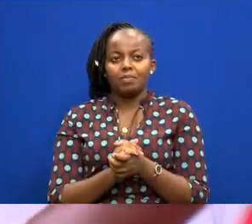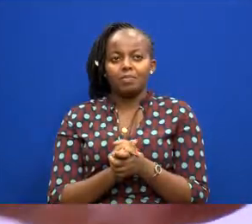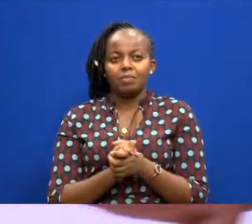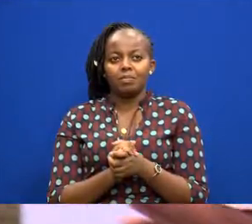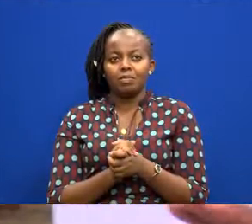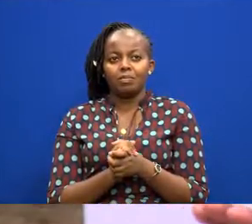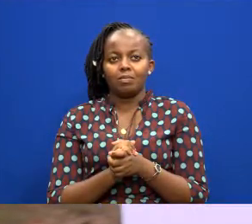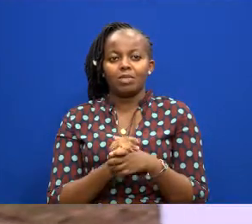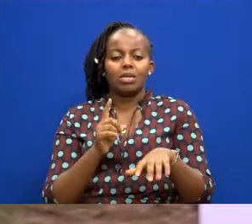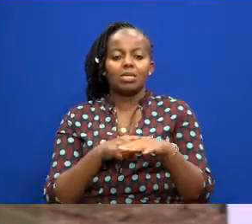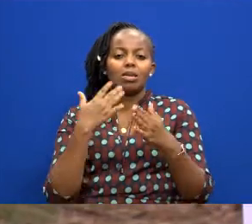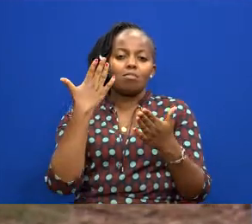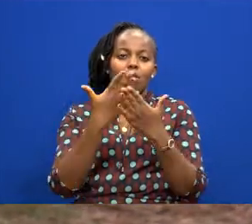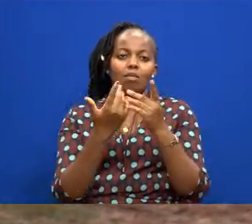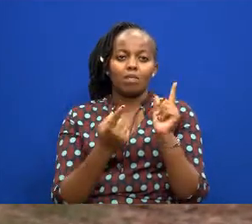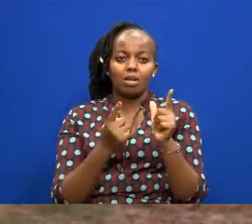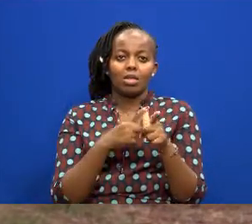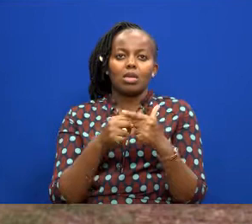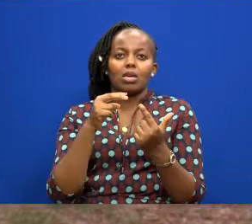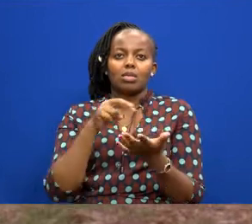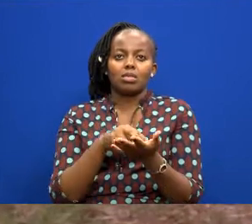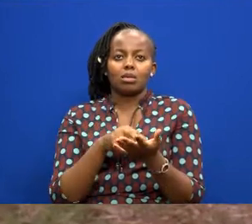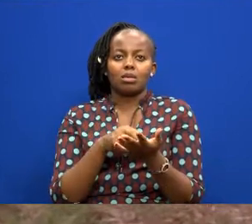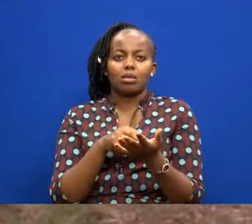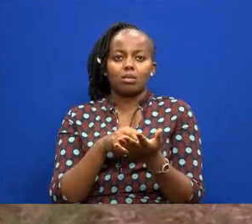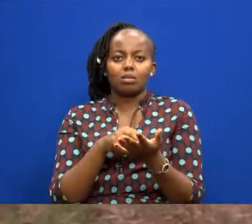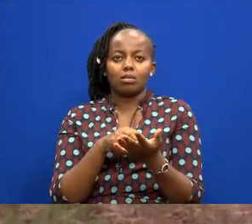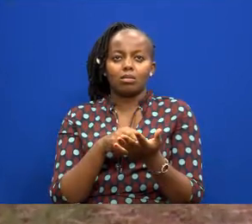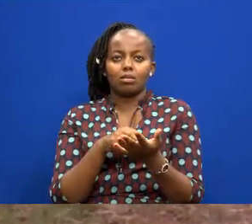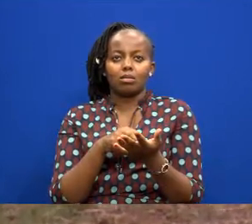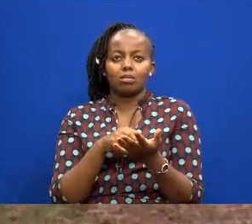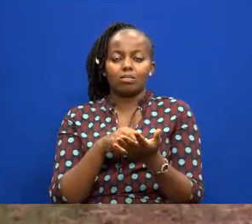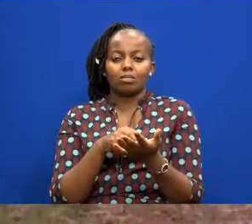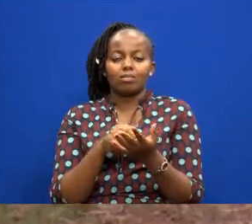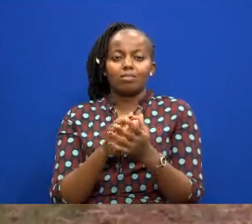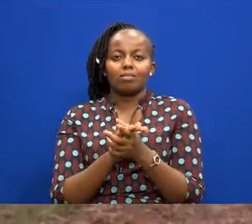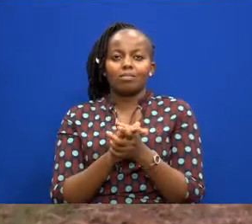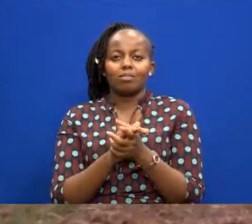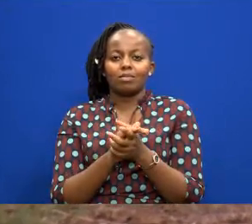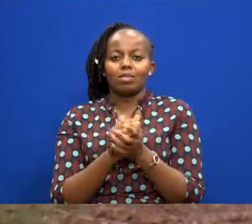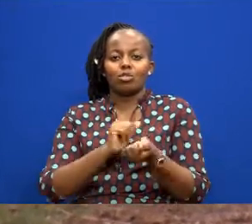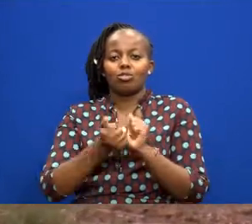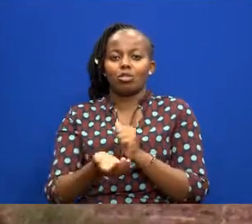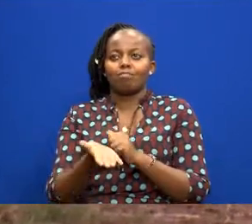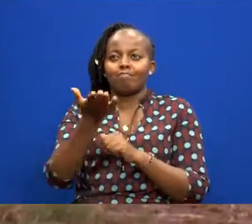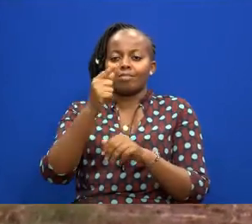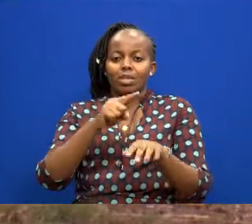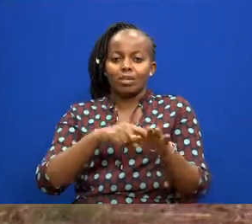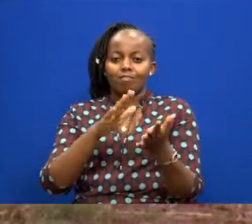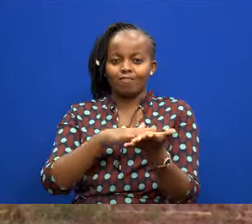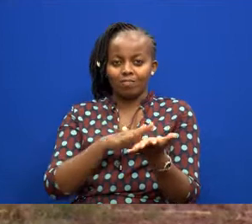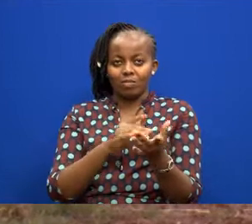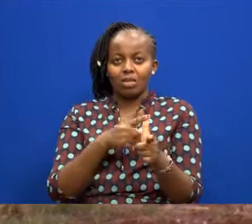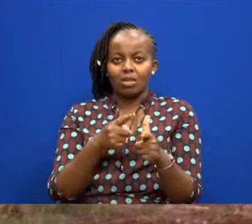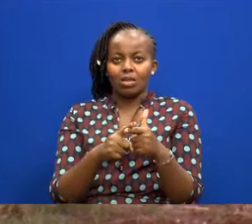When I get here, I stand and then I flip the stone to this other side, to the palm of my hand, and then I throw